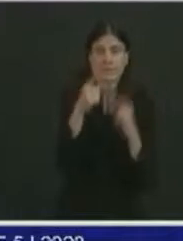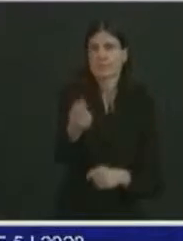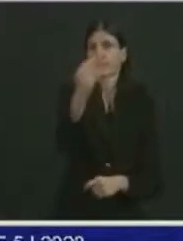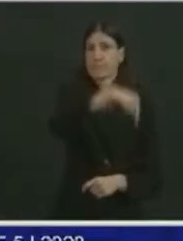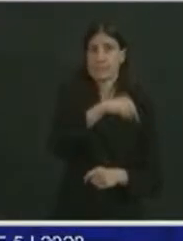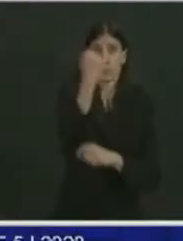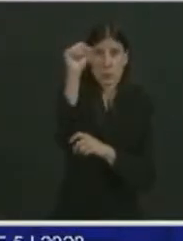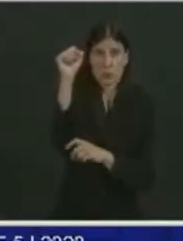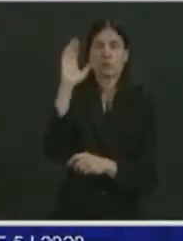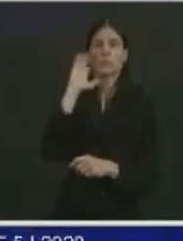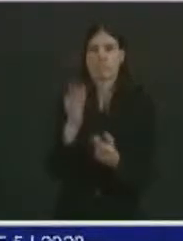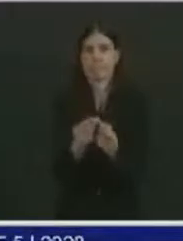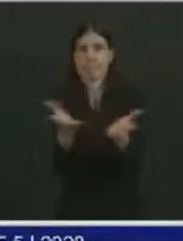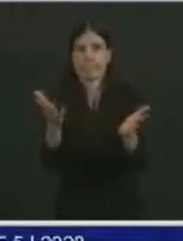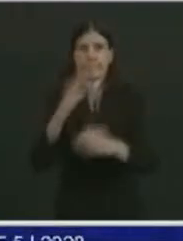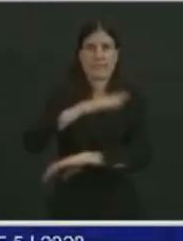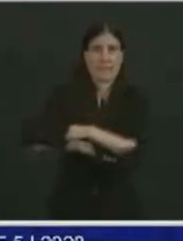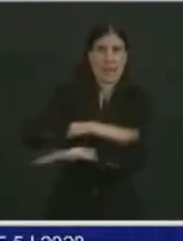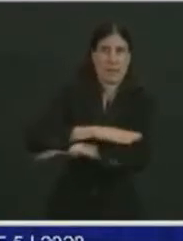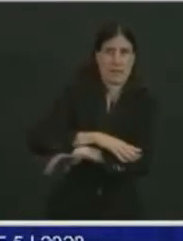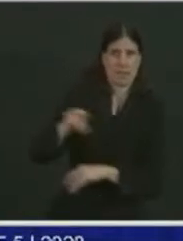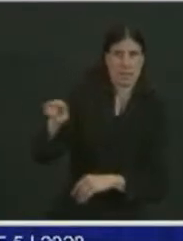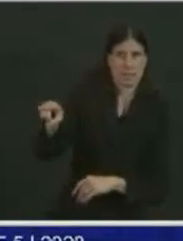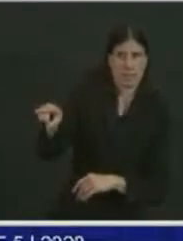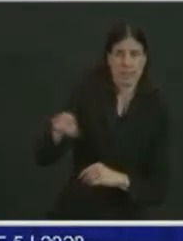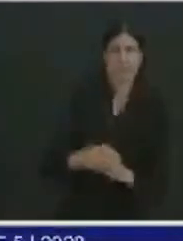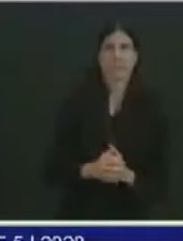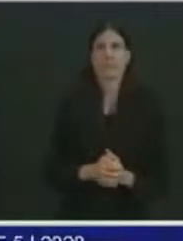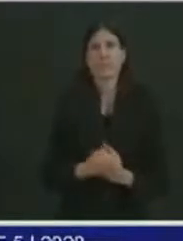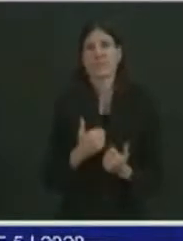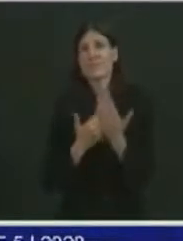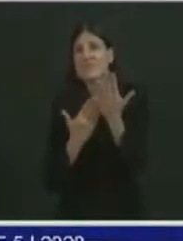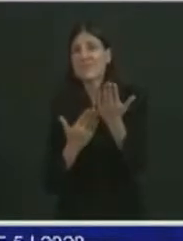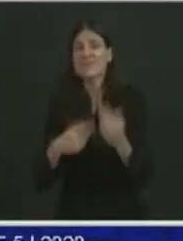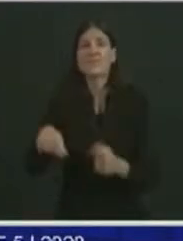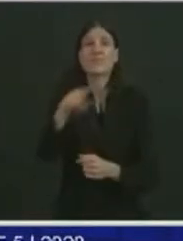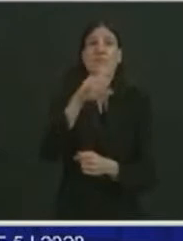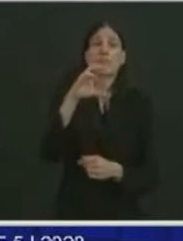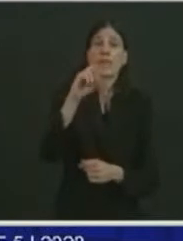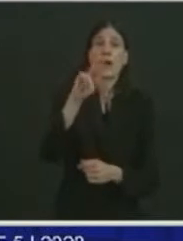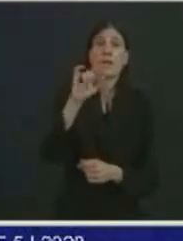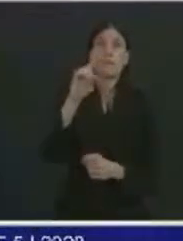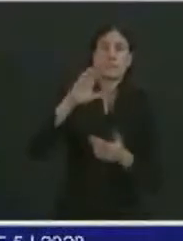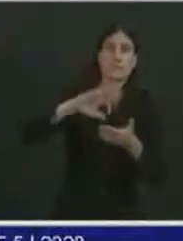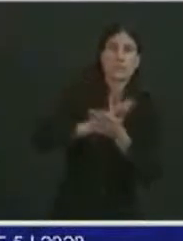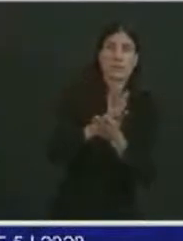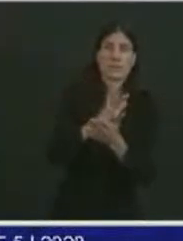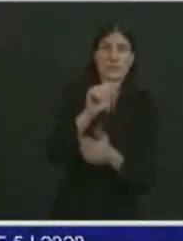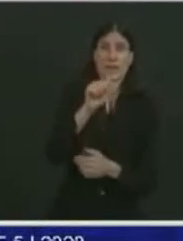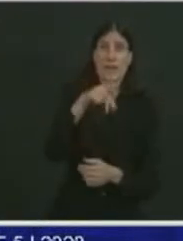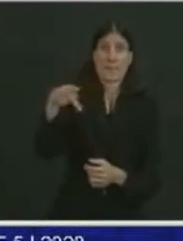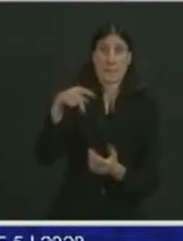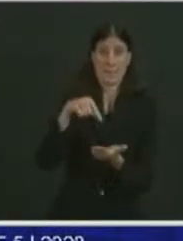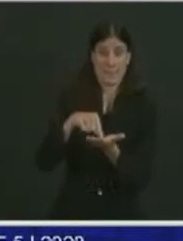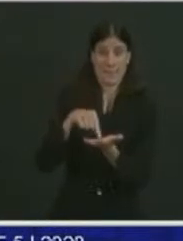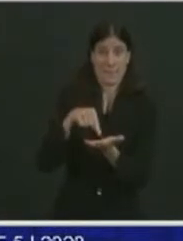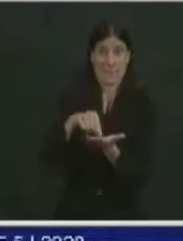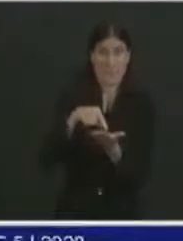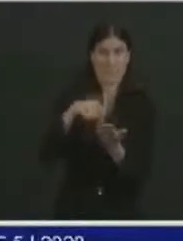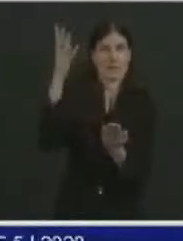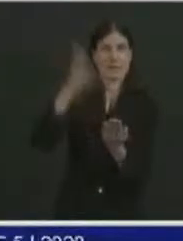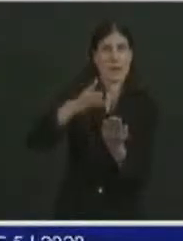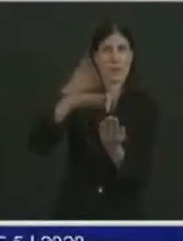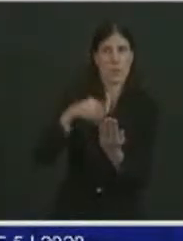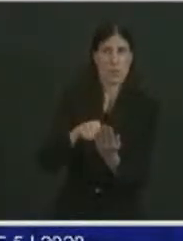that. We want everyone to be able to express themselves, particularly on